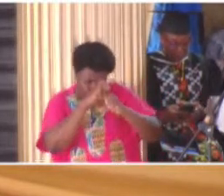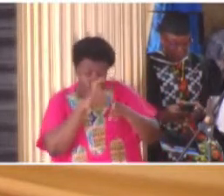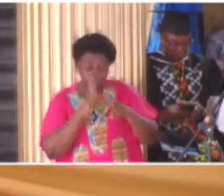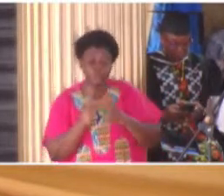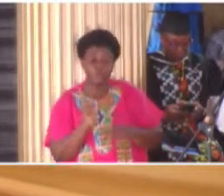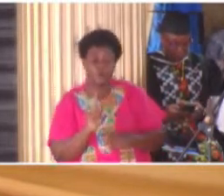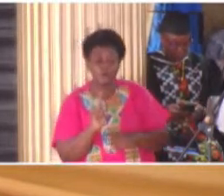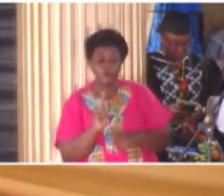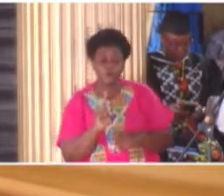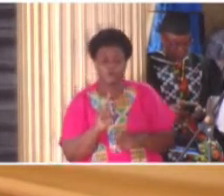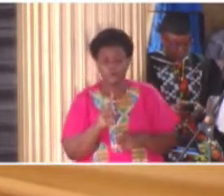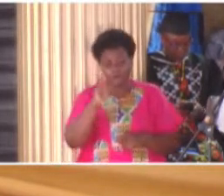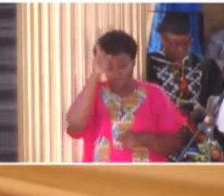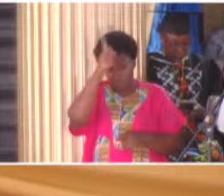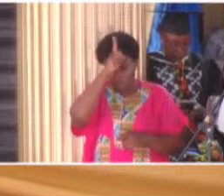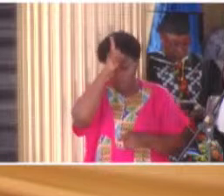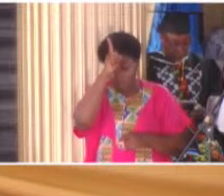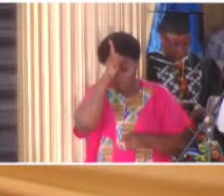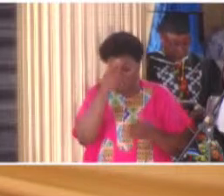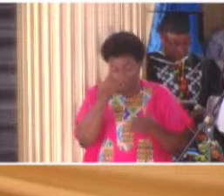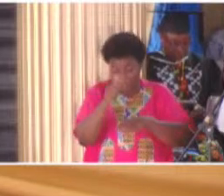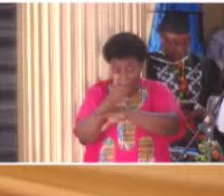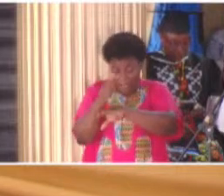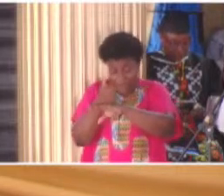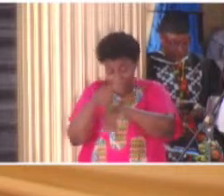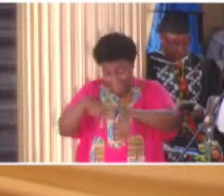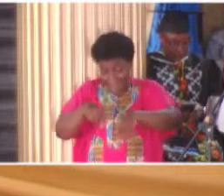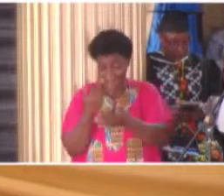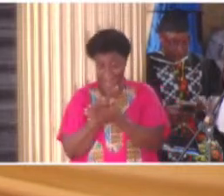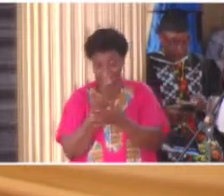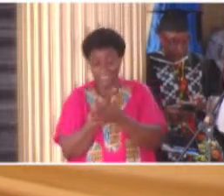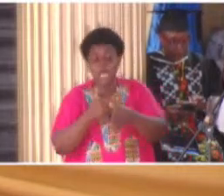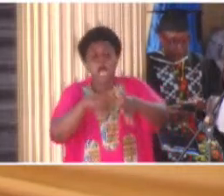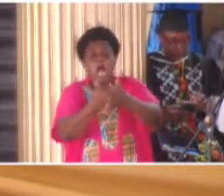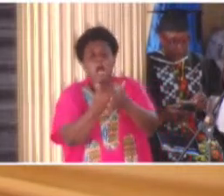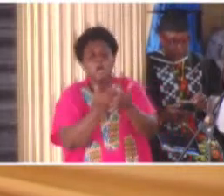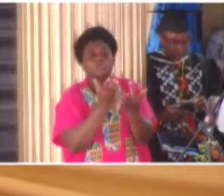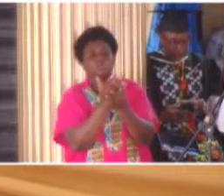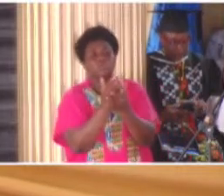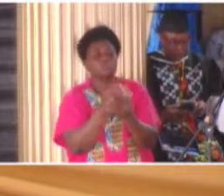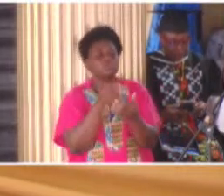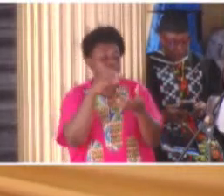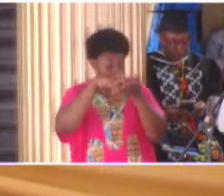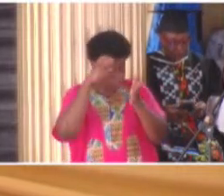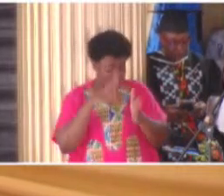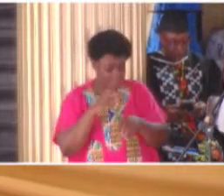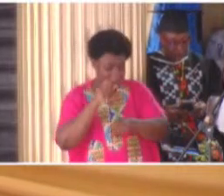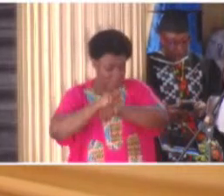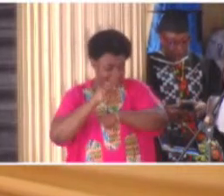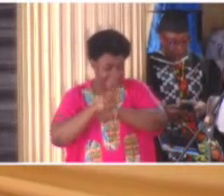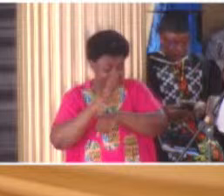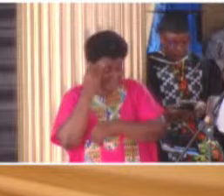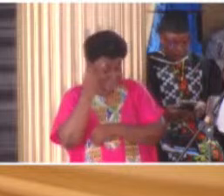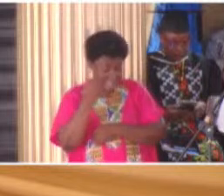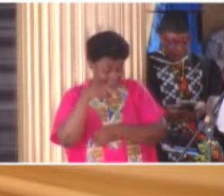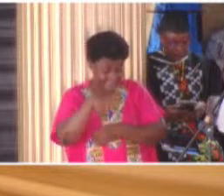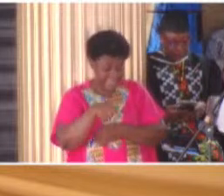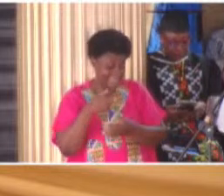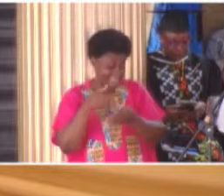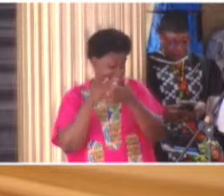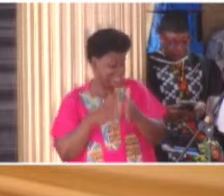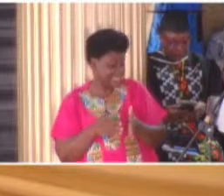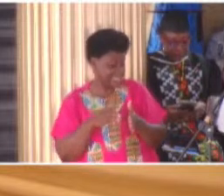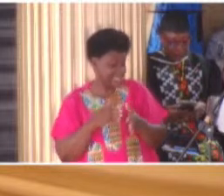Ghana through a student-led initiative. This donation is a testament to the power of student leadership